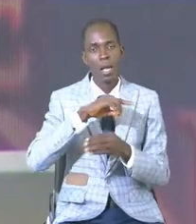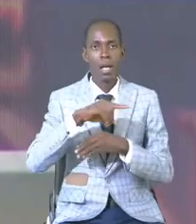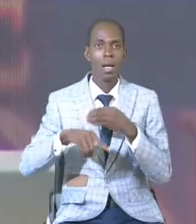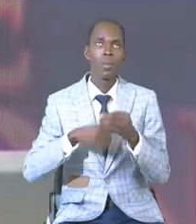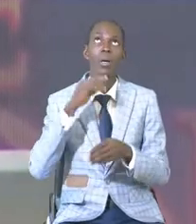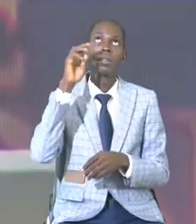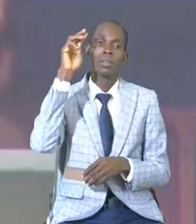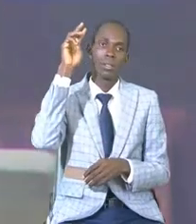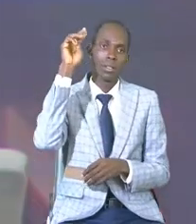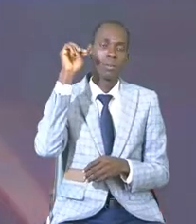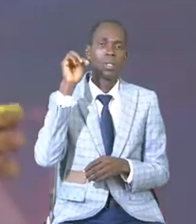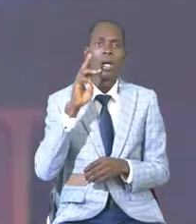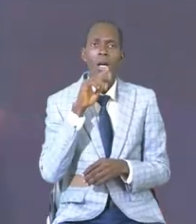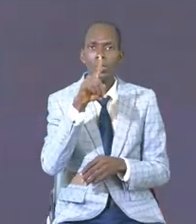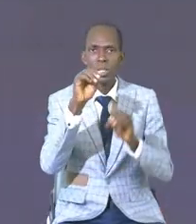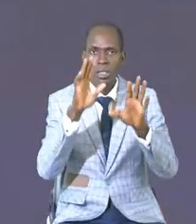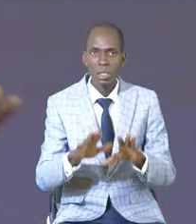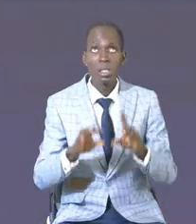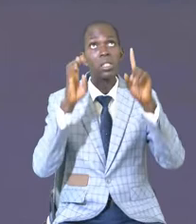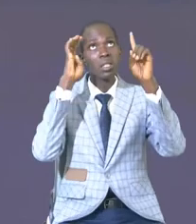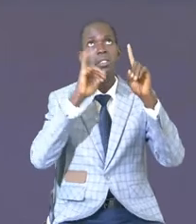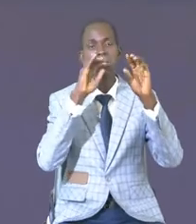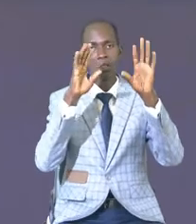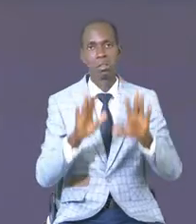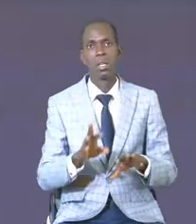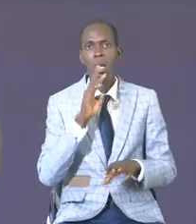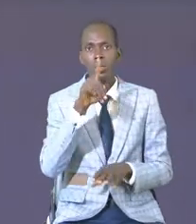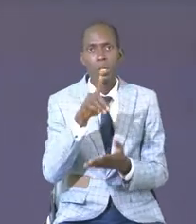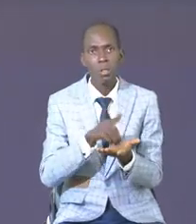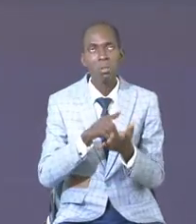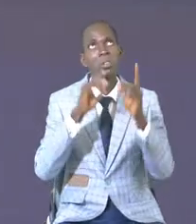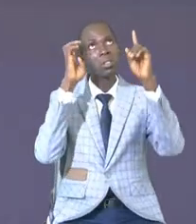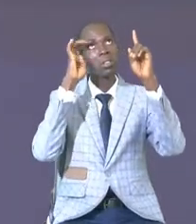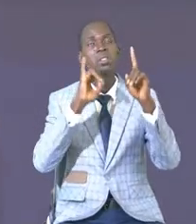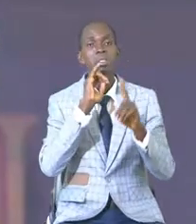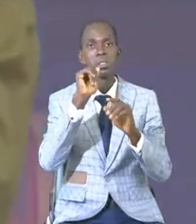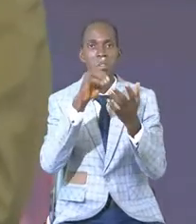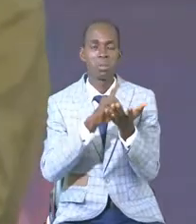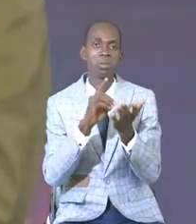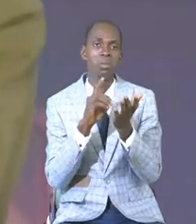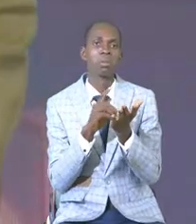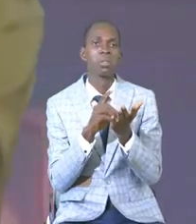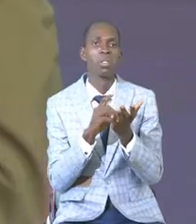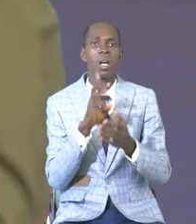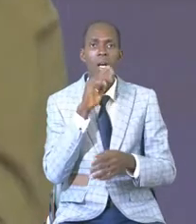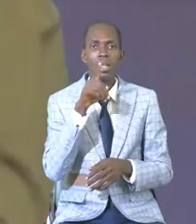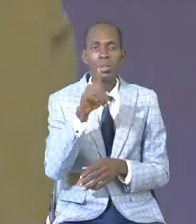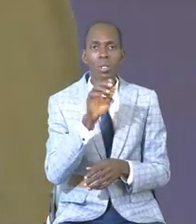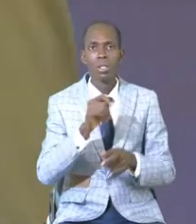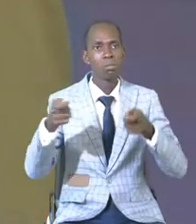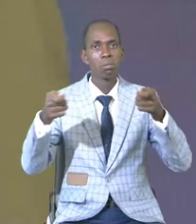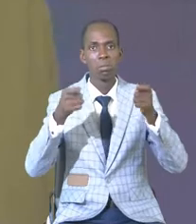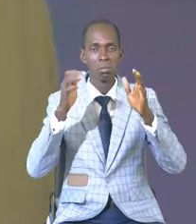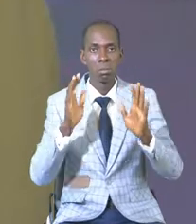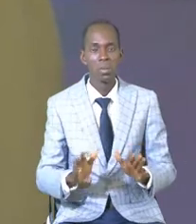teacher? As a teacher, are you a doctor? He is doctor. Are you an administrator, a manager?